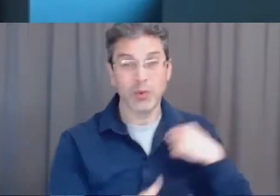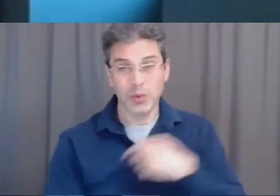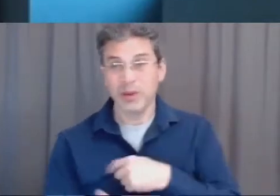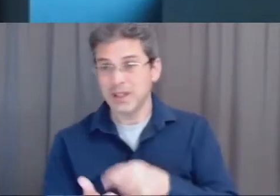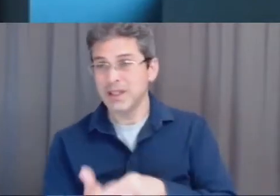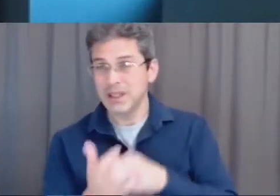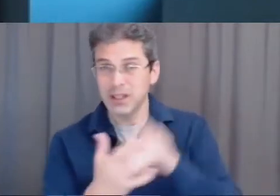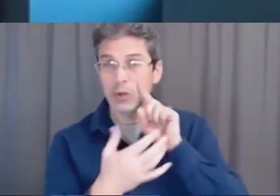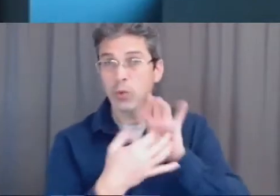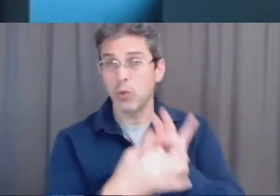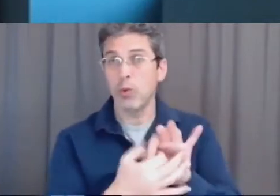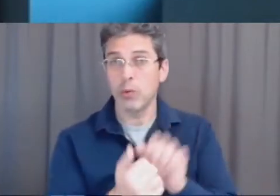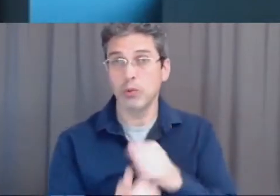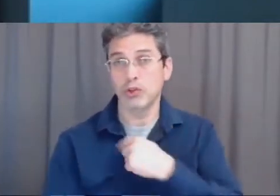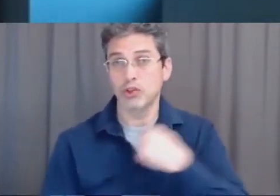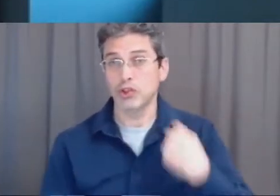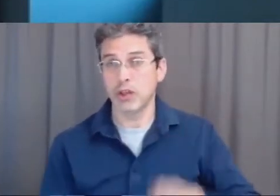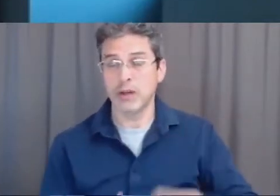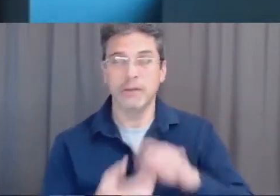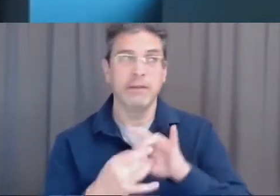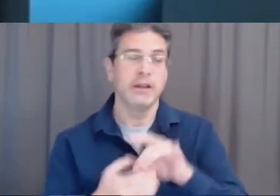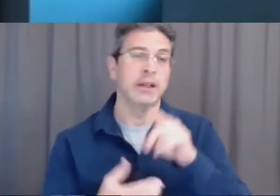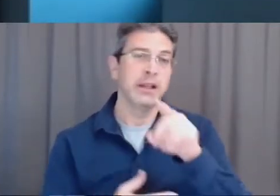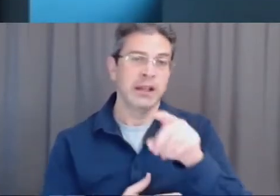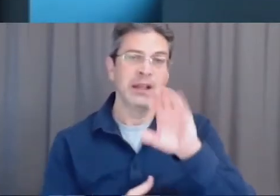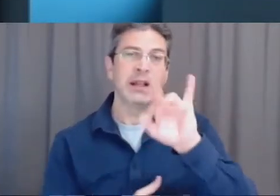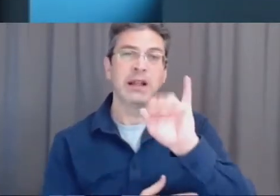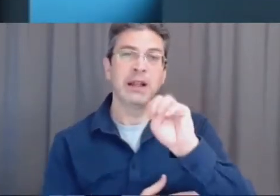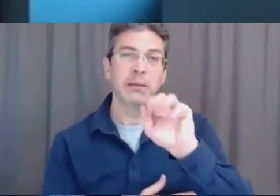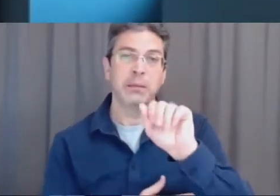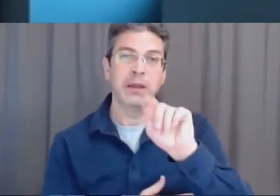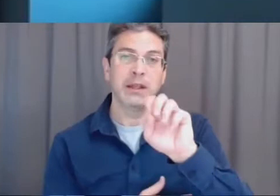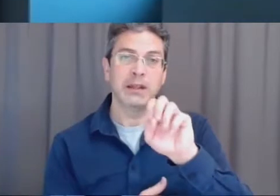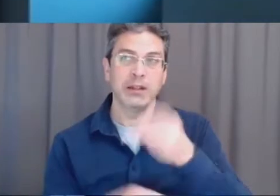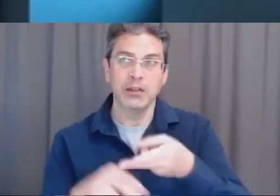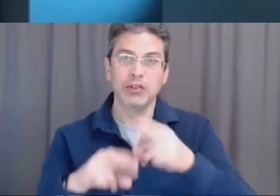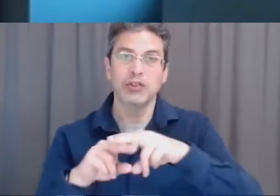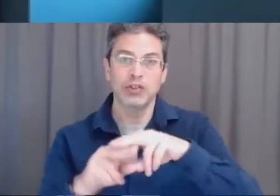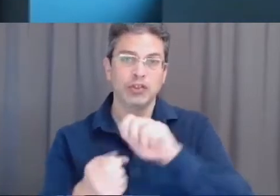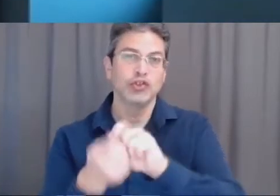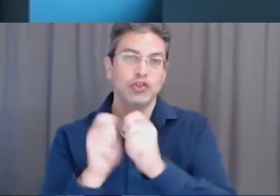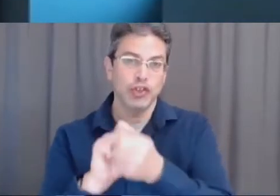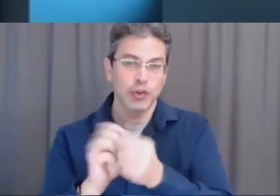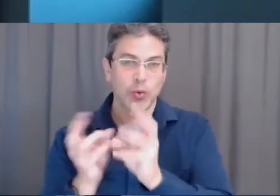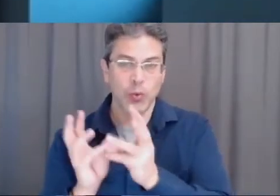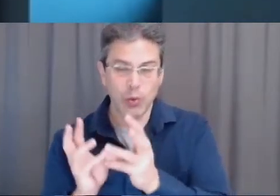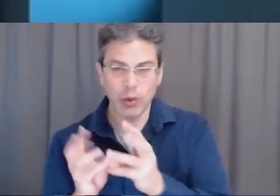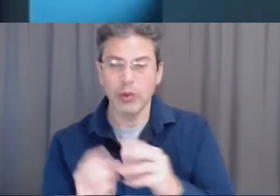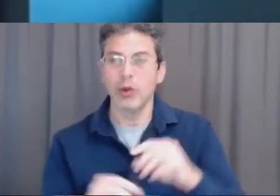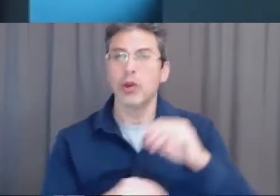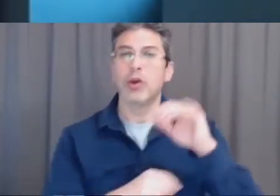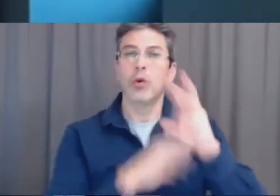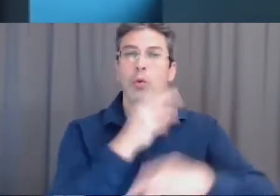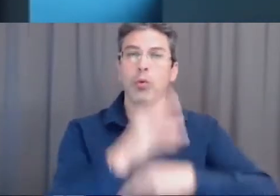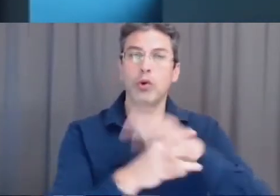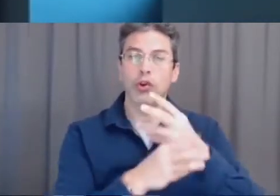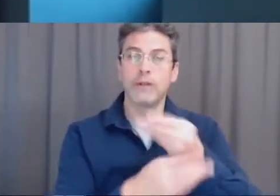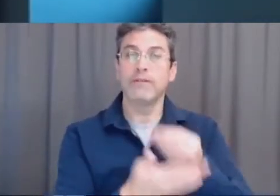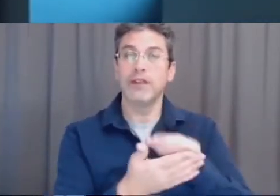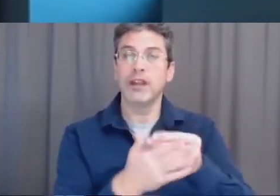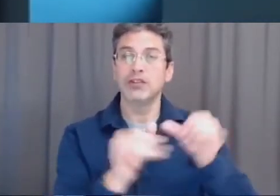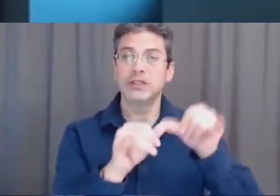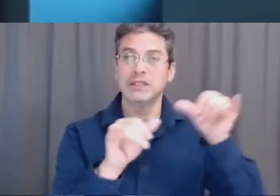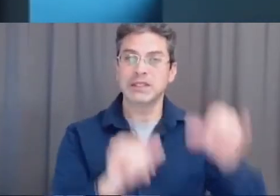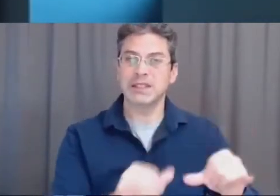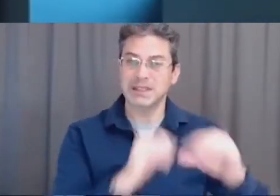on climate change, on the stability of the global financial system, and dealing with the